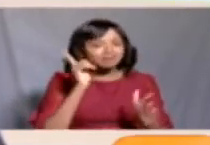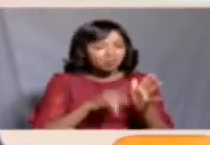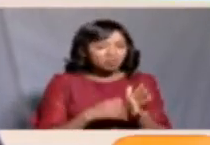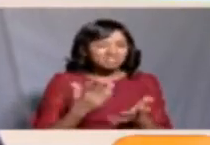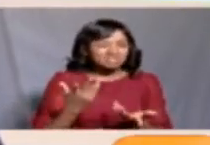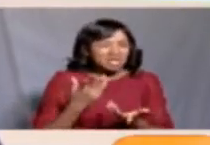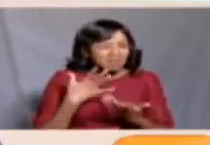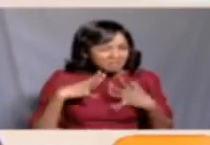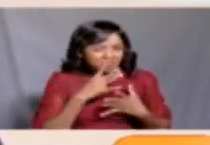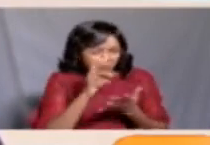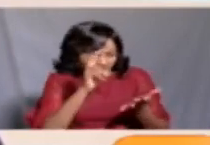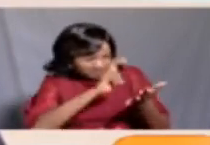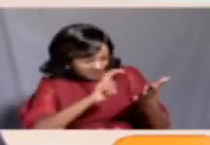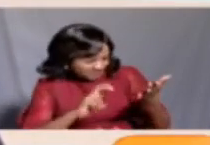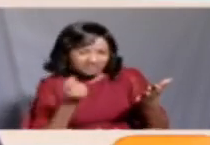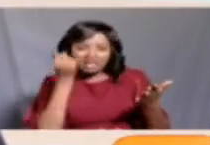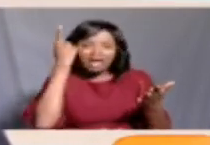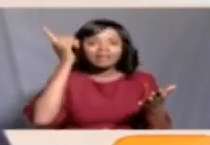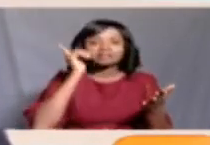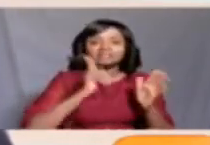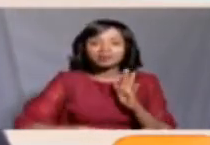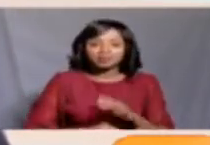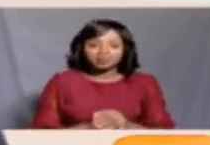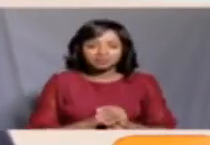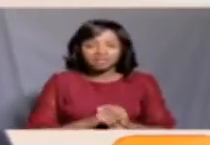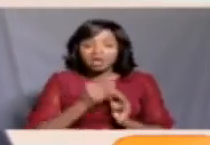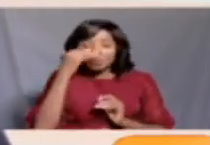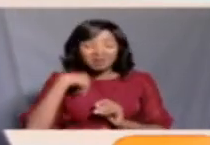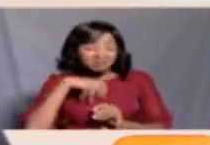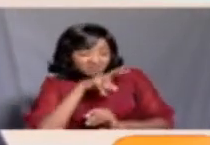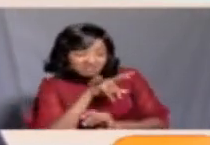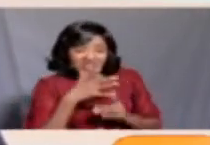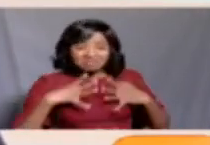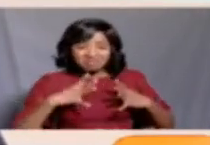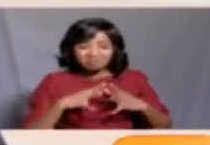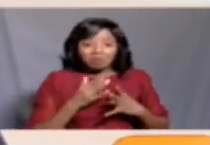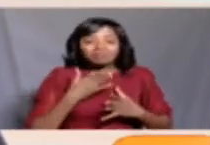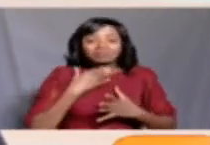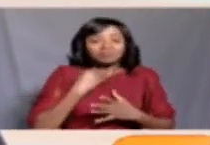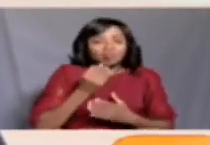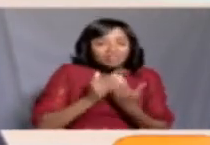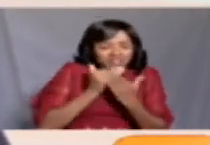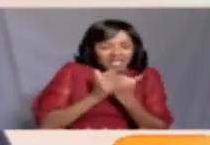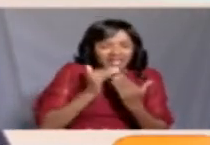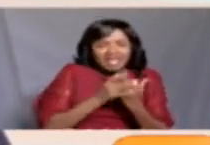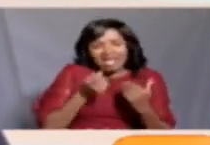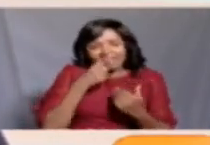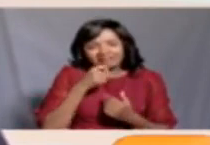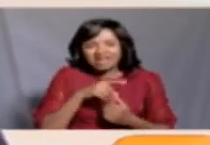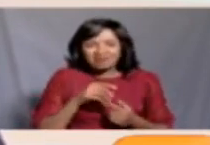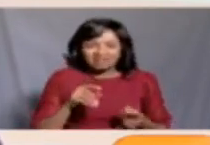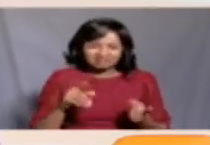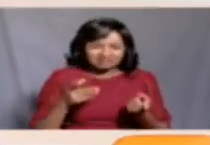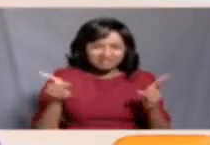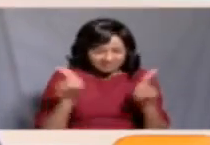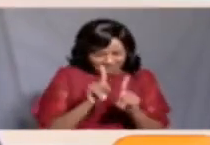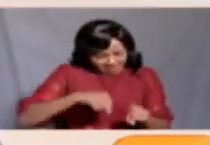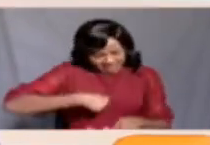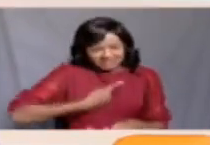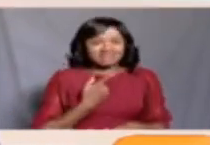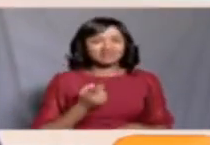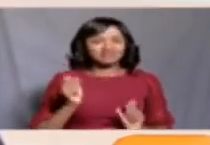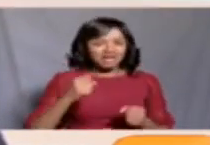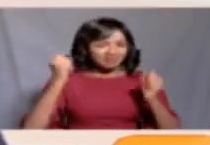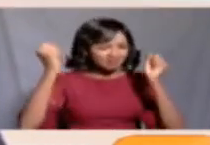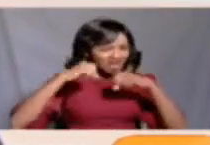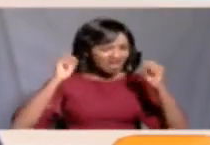like, because you don't want it to seem like the person who's seeking treatment will also be the person doing the treatment planning themselves. Mm. It has to be